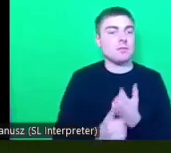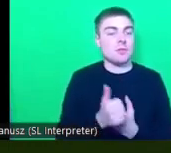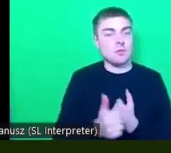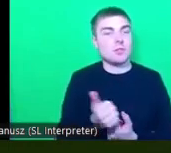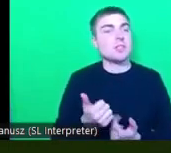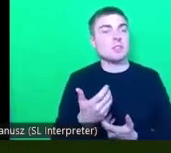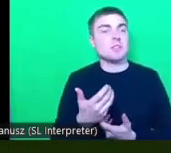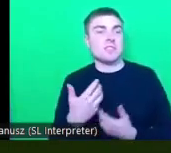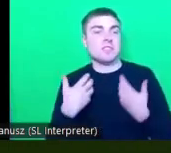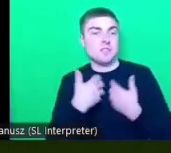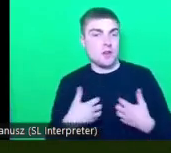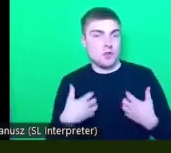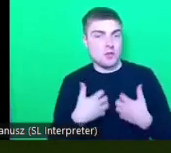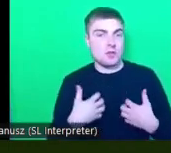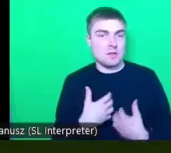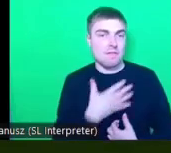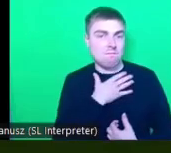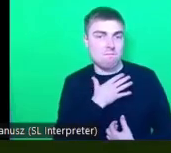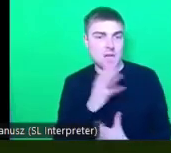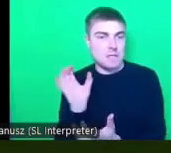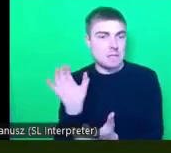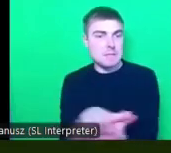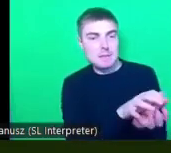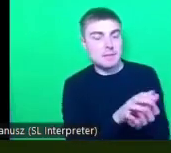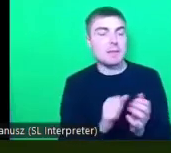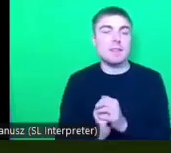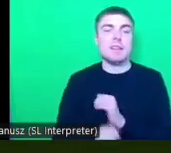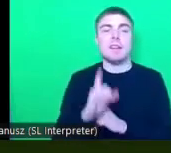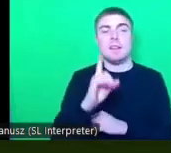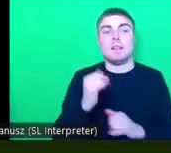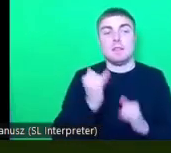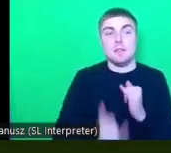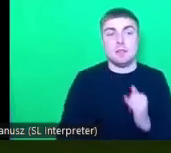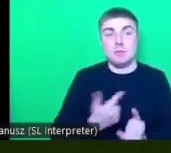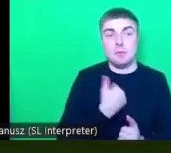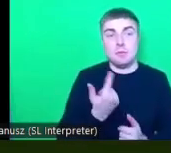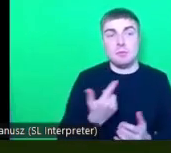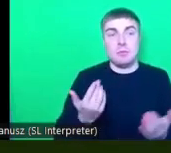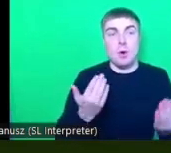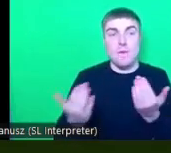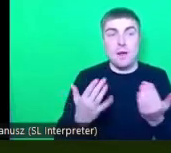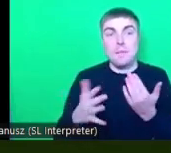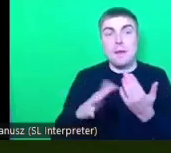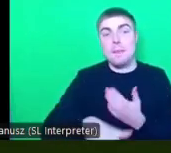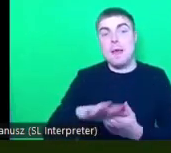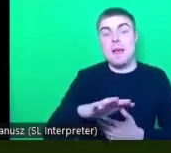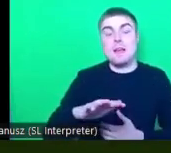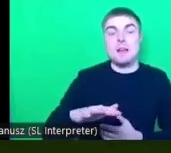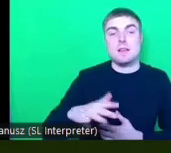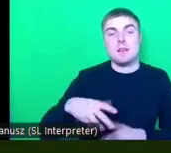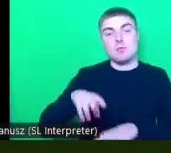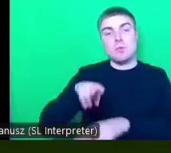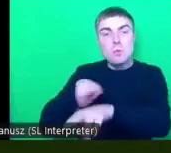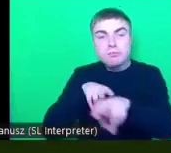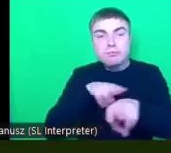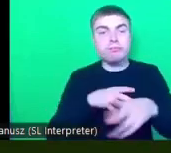that have no wolves. Hunters reduce their harvest yield with between 40 to